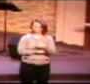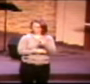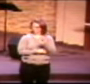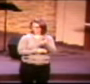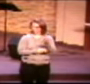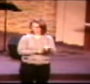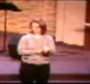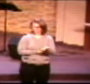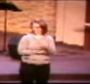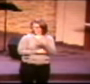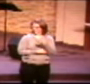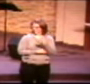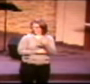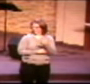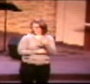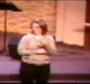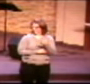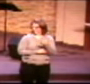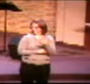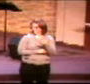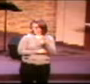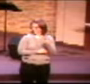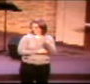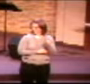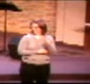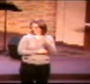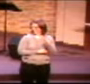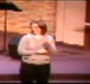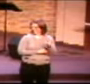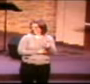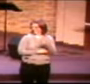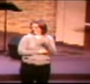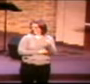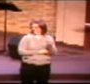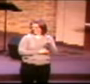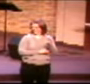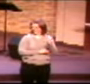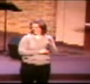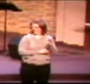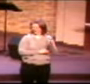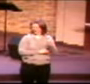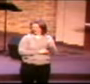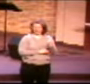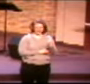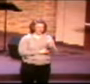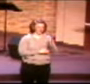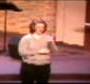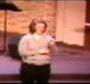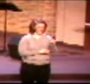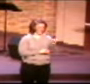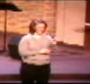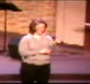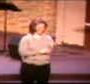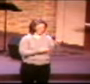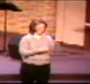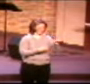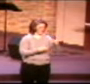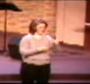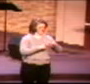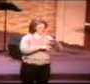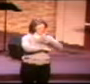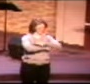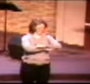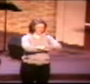Carrie, Lee Vestal, and Robin Woodall to the stage, and we are going